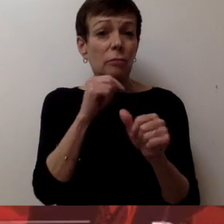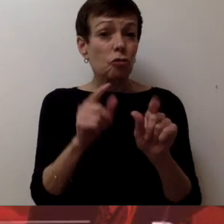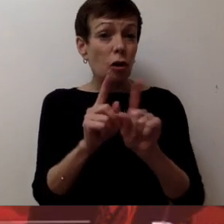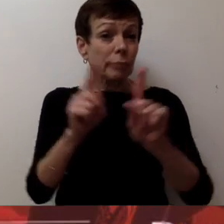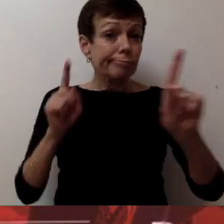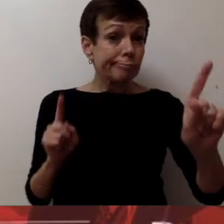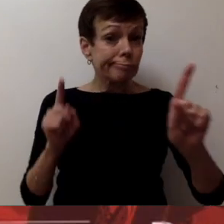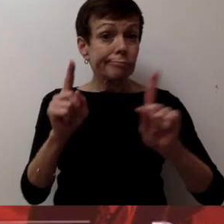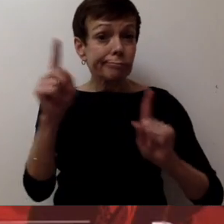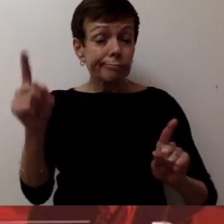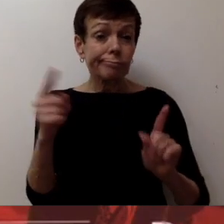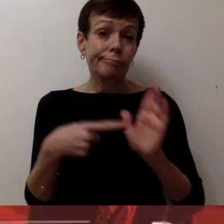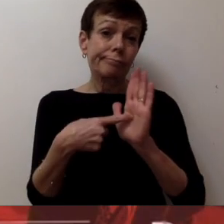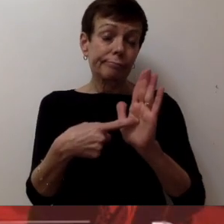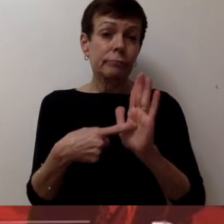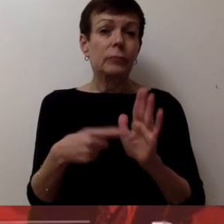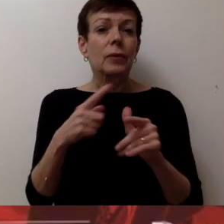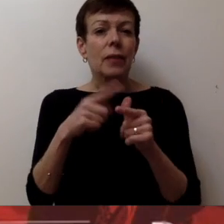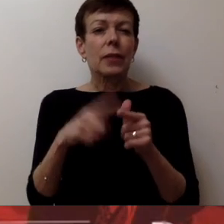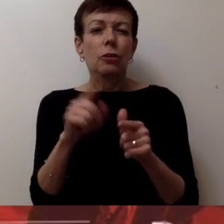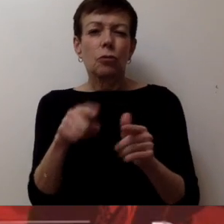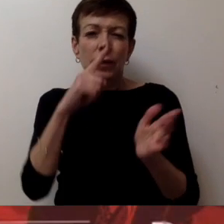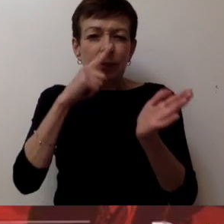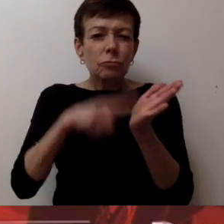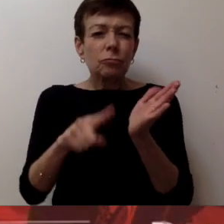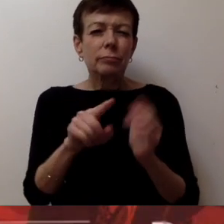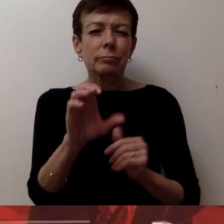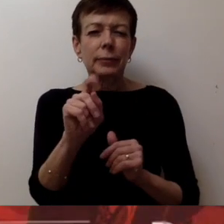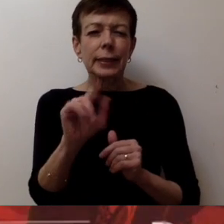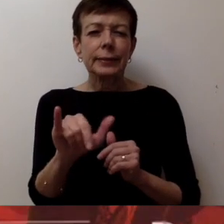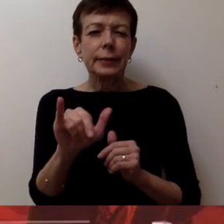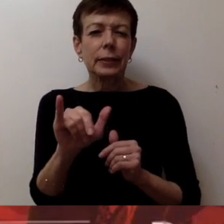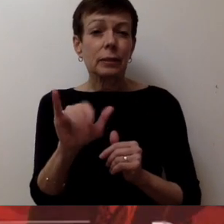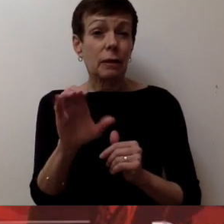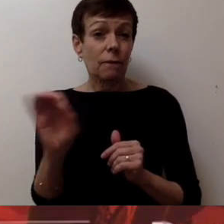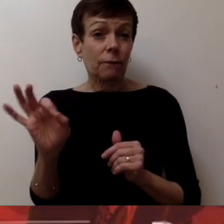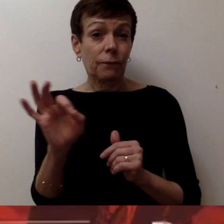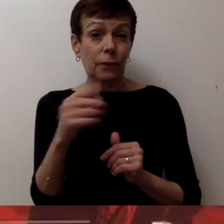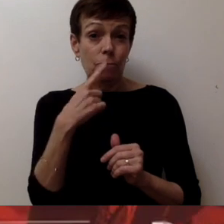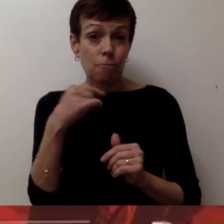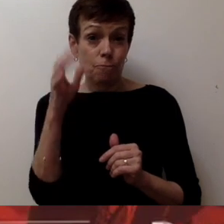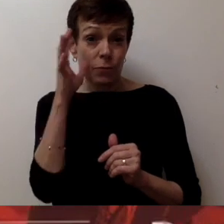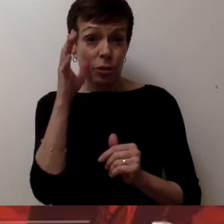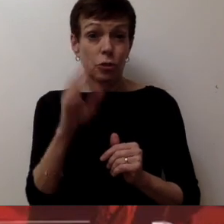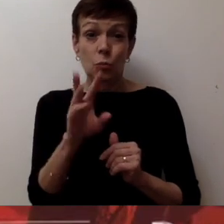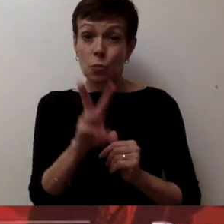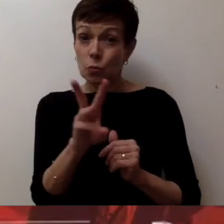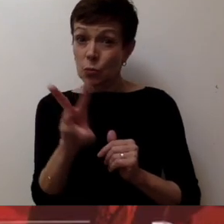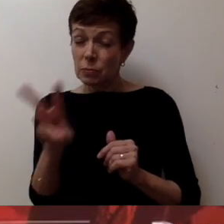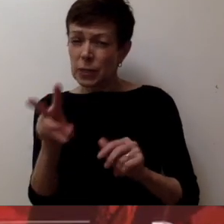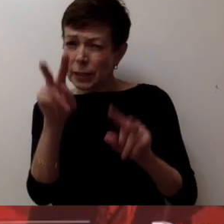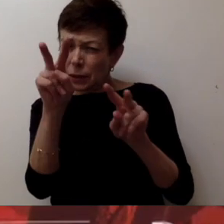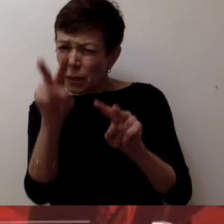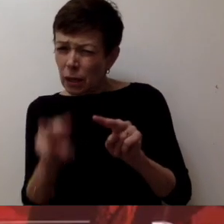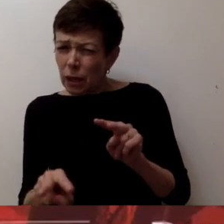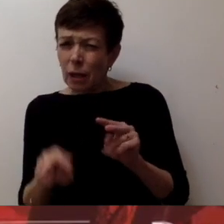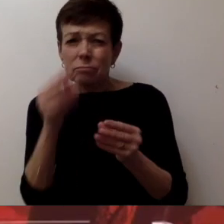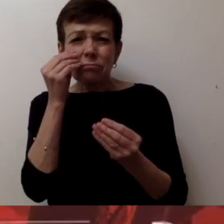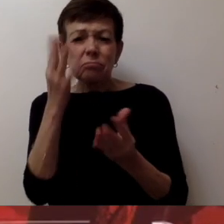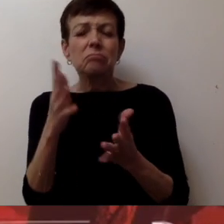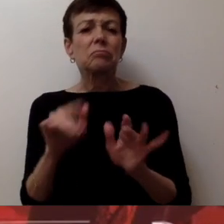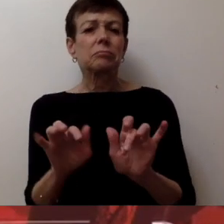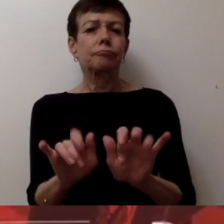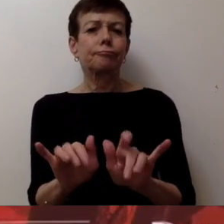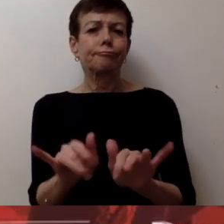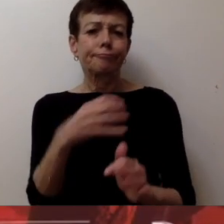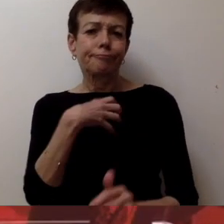health protocols are being upheld, we invite you to go to the City of Red Deer's webpage for additional information on that so that you know where